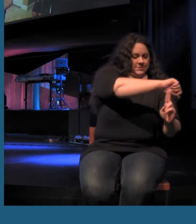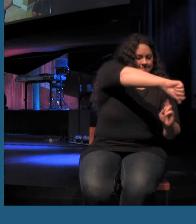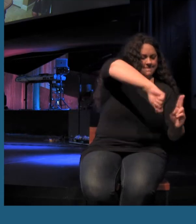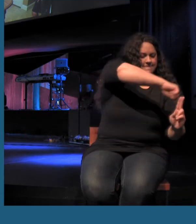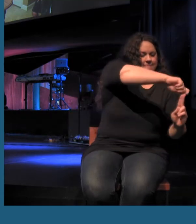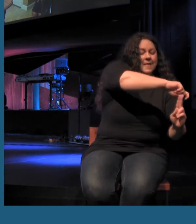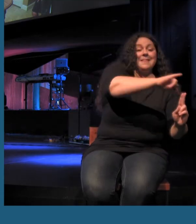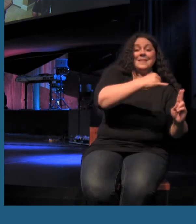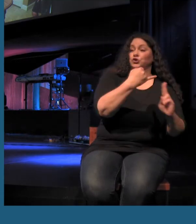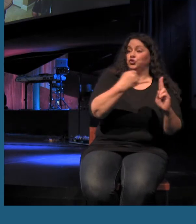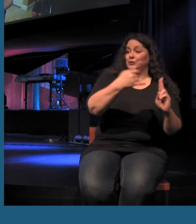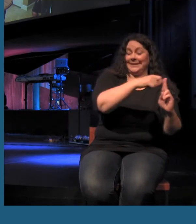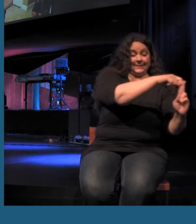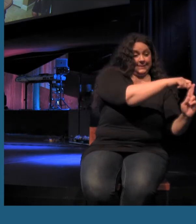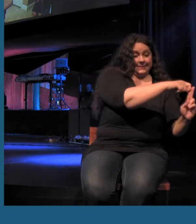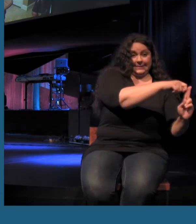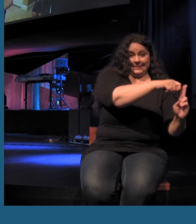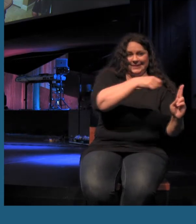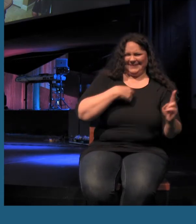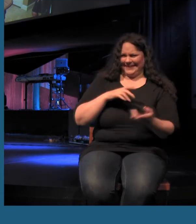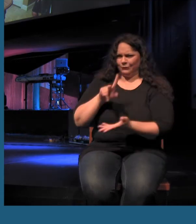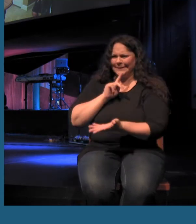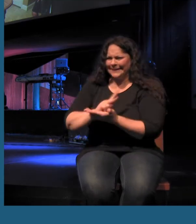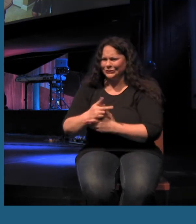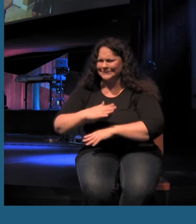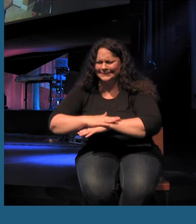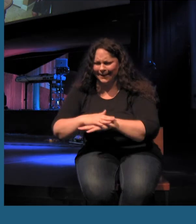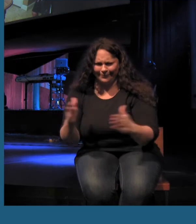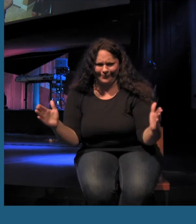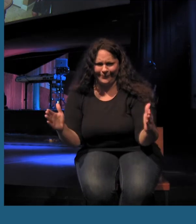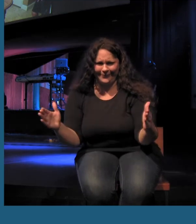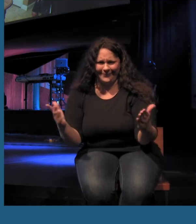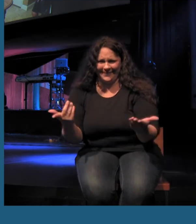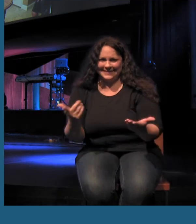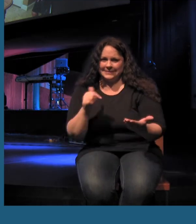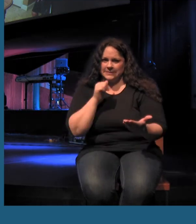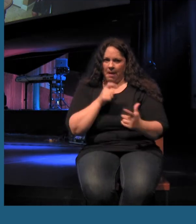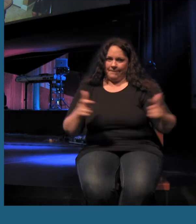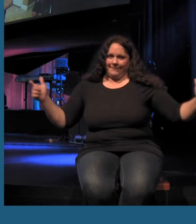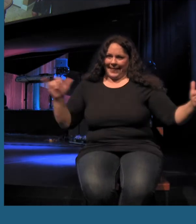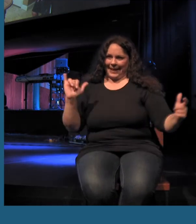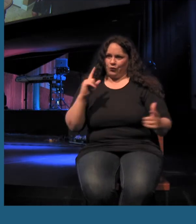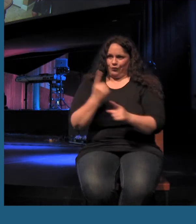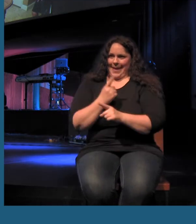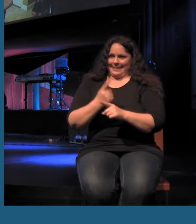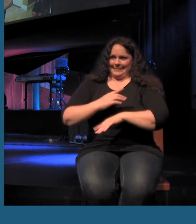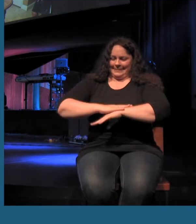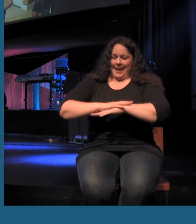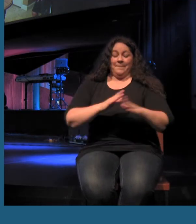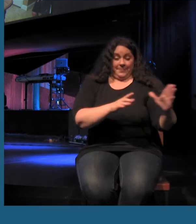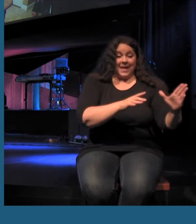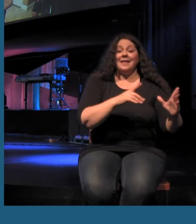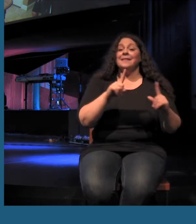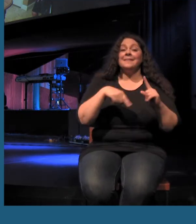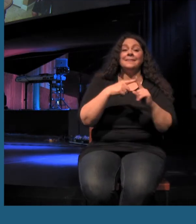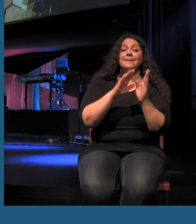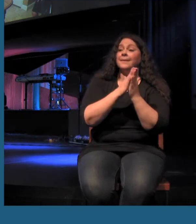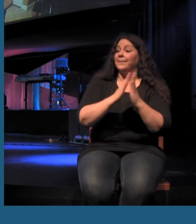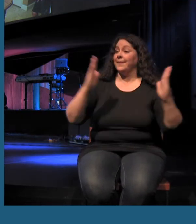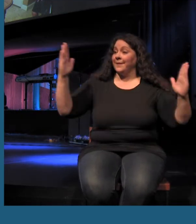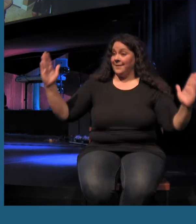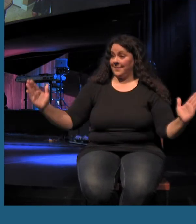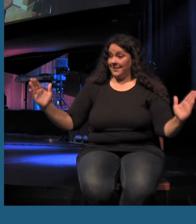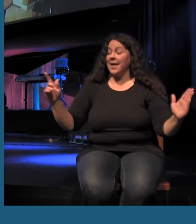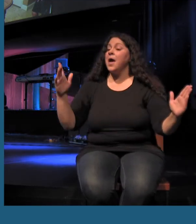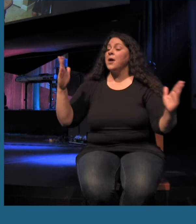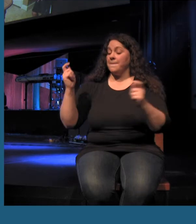across on our little kitchen table. This is about half the size of a regular ping pong table. And then he got a journal to use